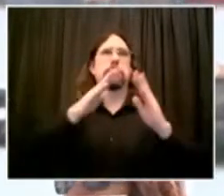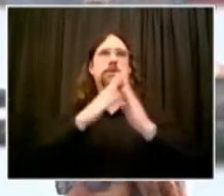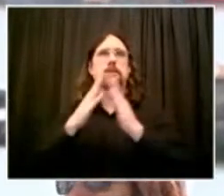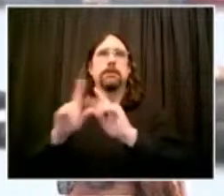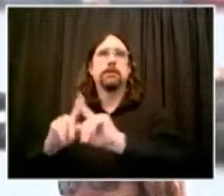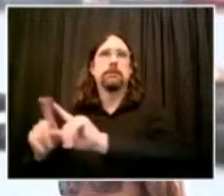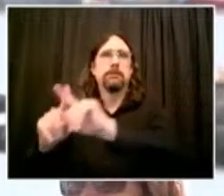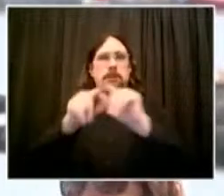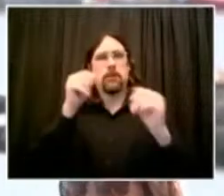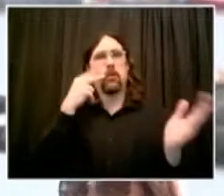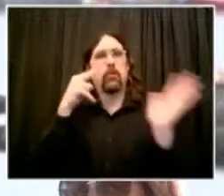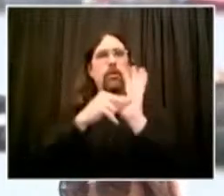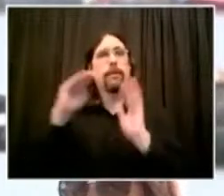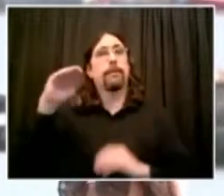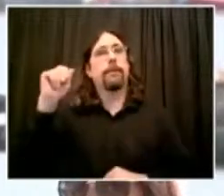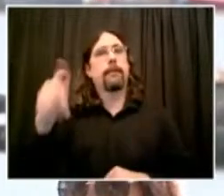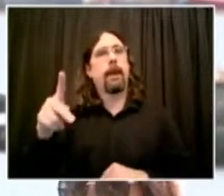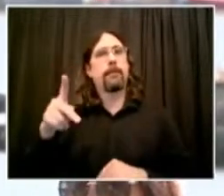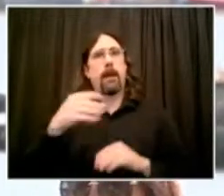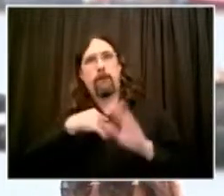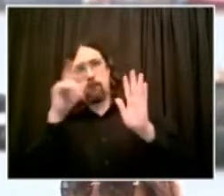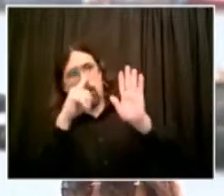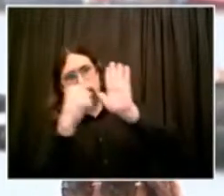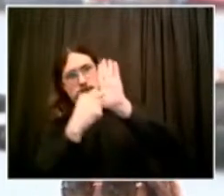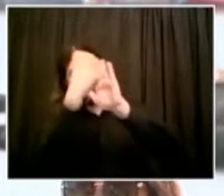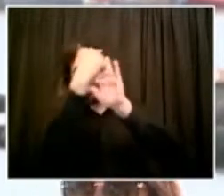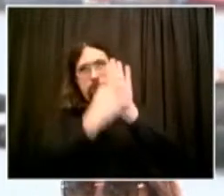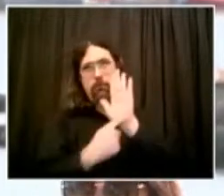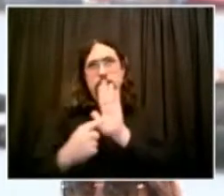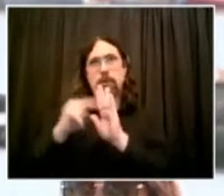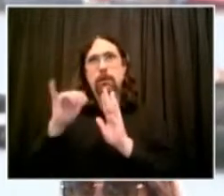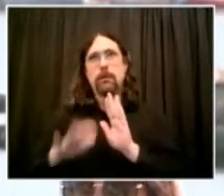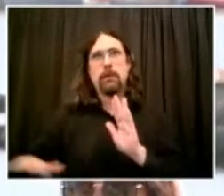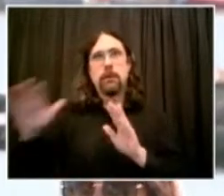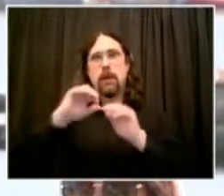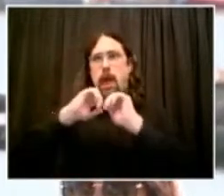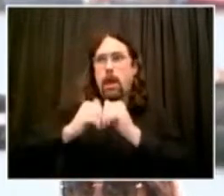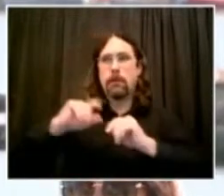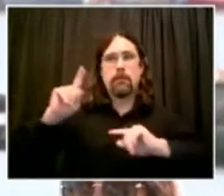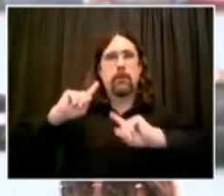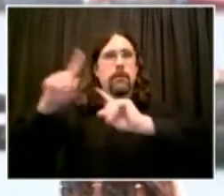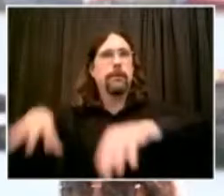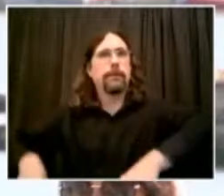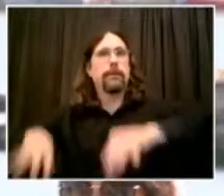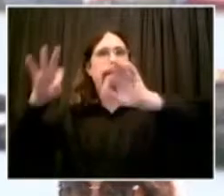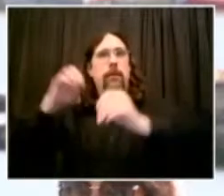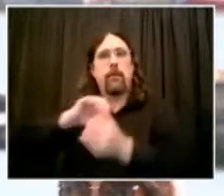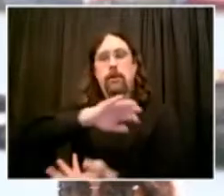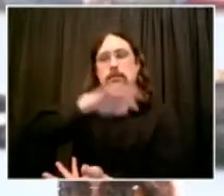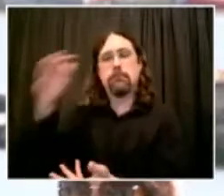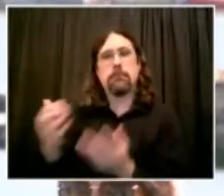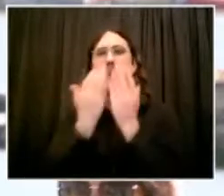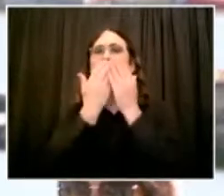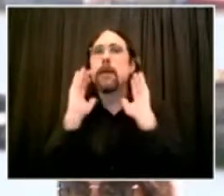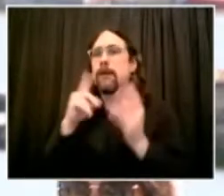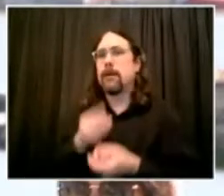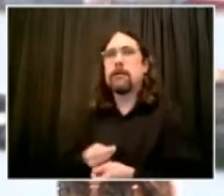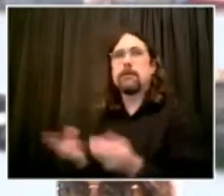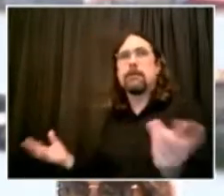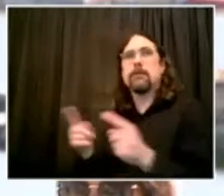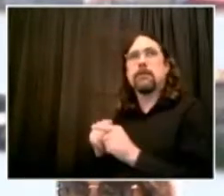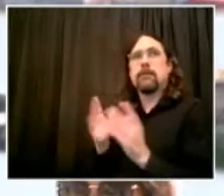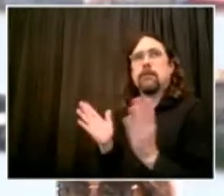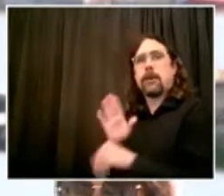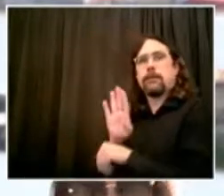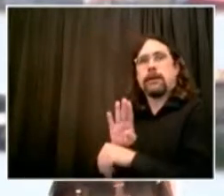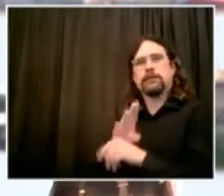the information there. If you are looking for specific guidance, city and state regulations for reopening, again, you can see